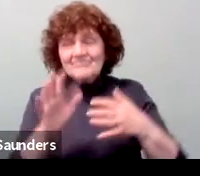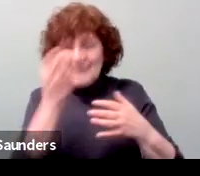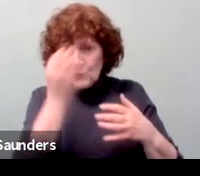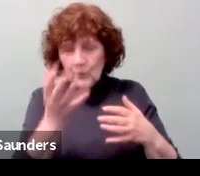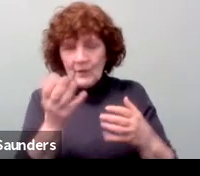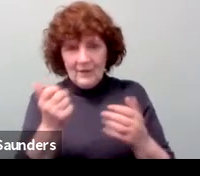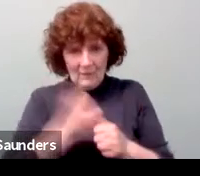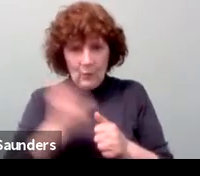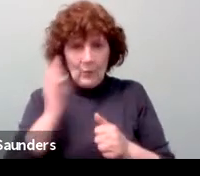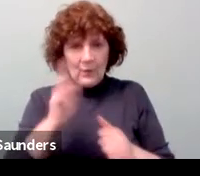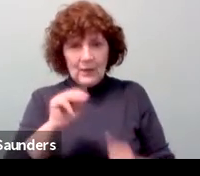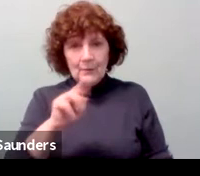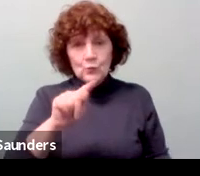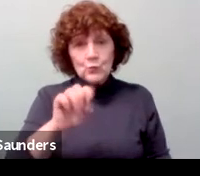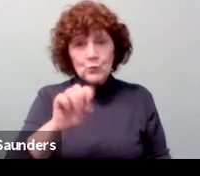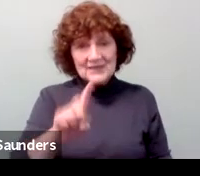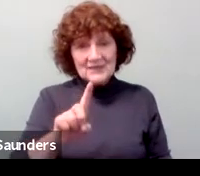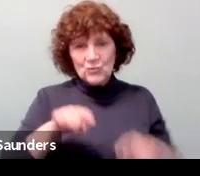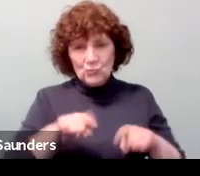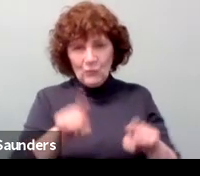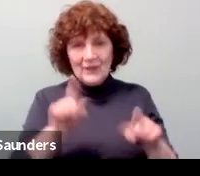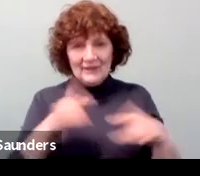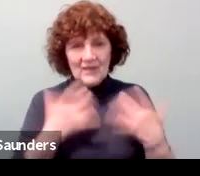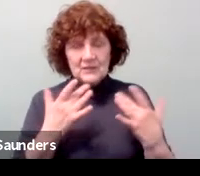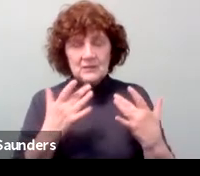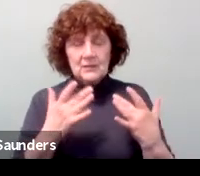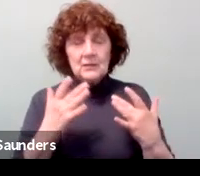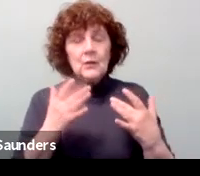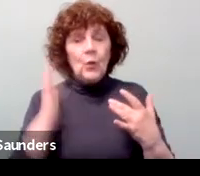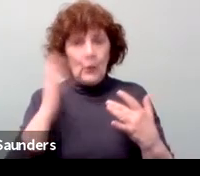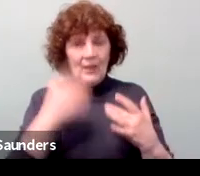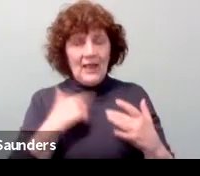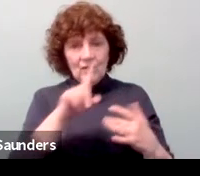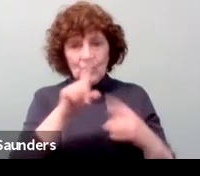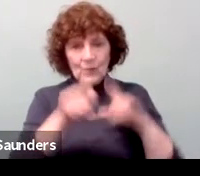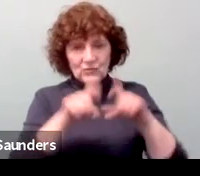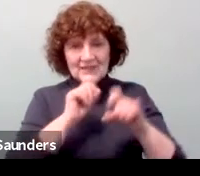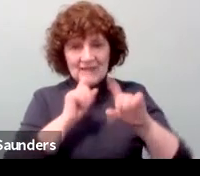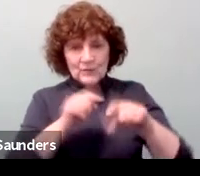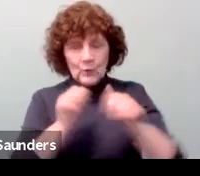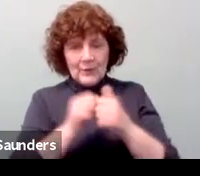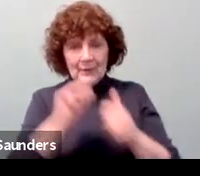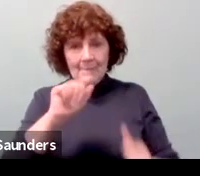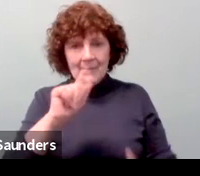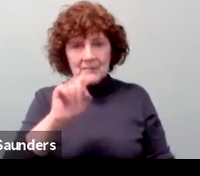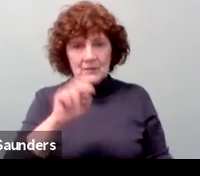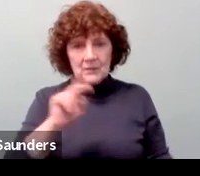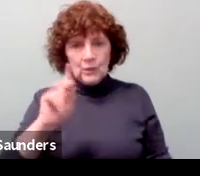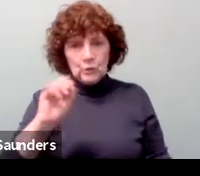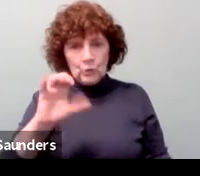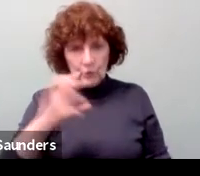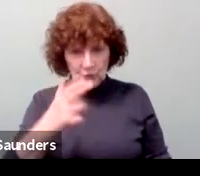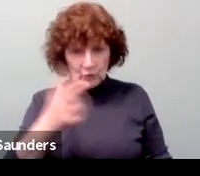the event. We'll have a question and answer with Matan Koch, and we'll collect your questions throughout the